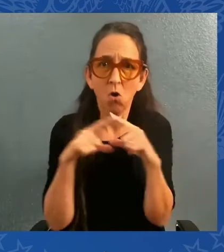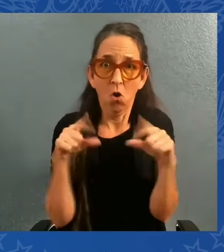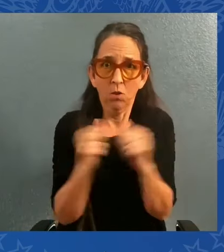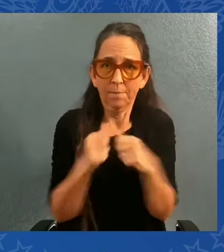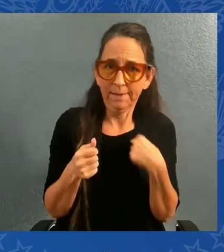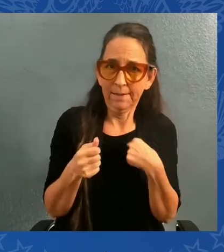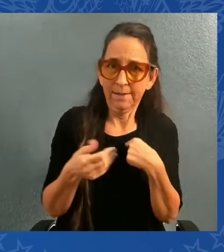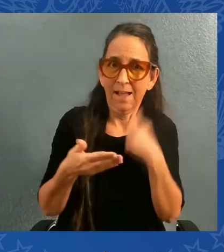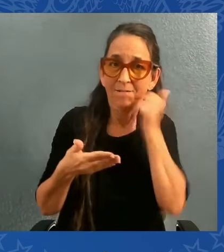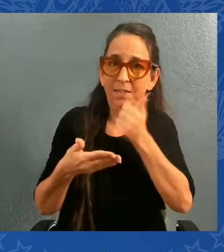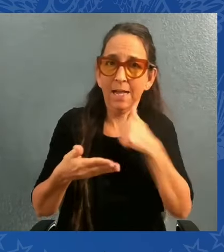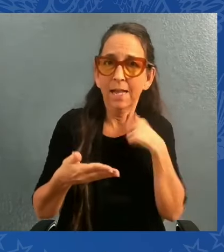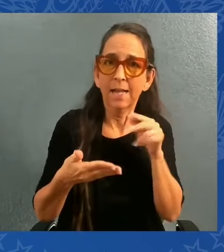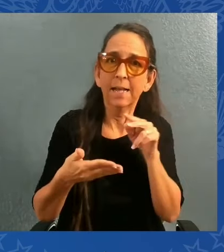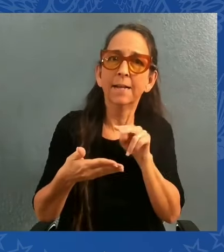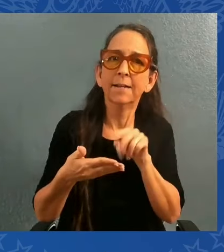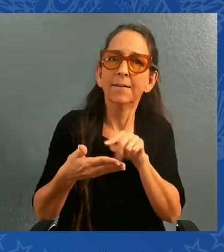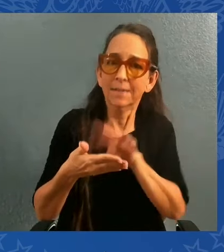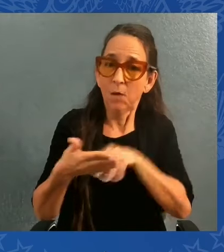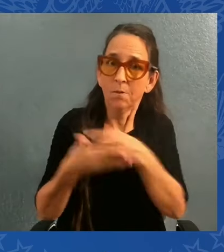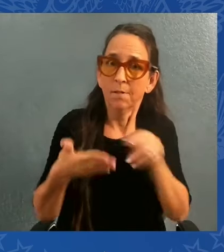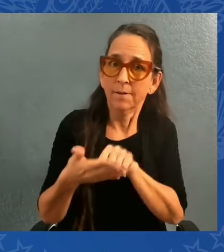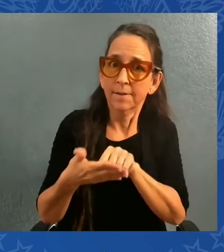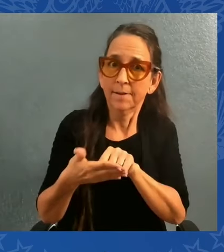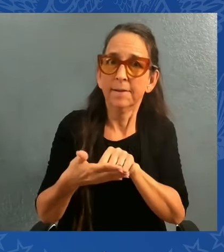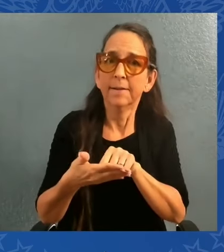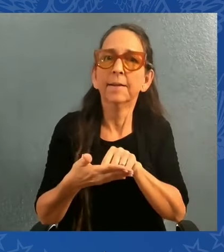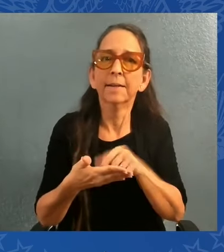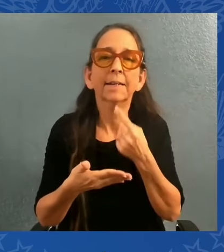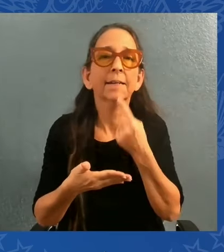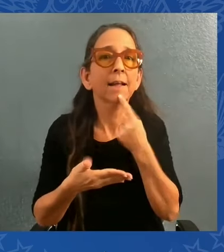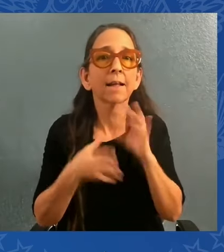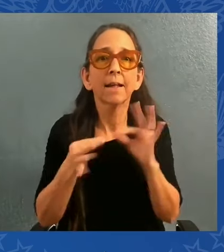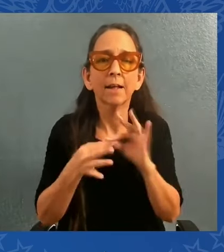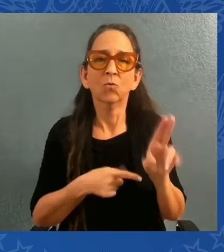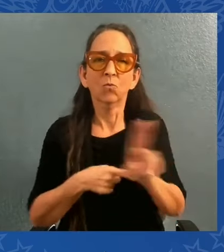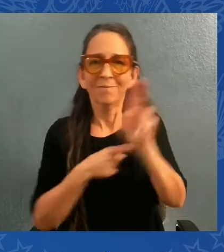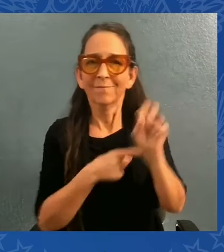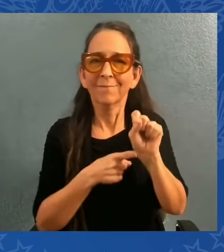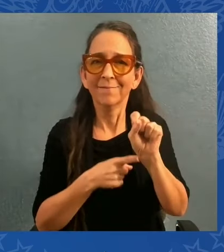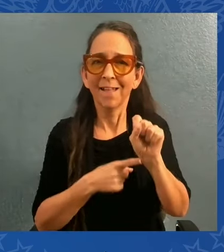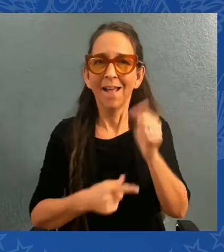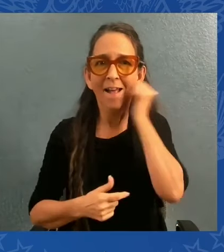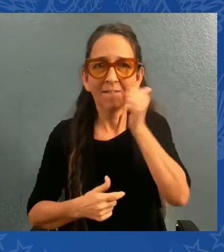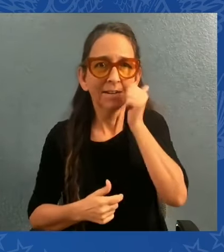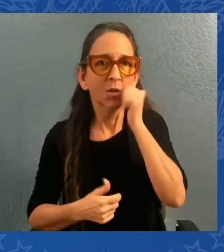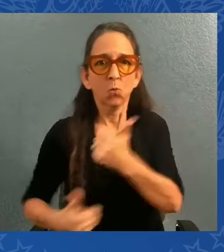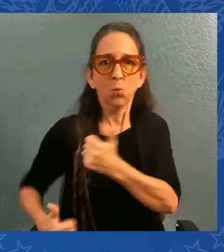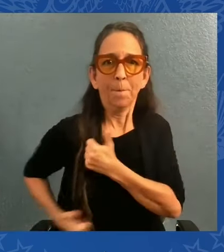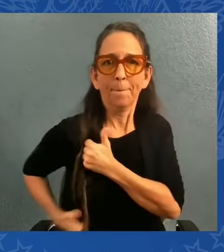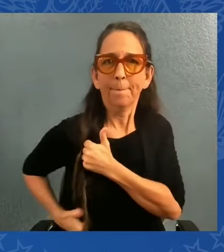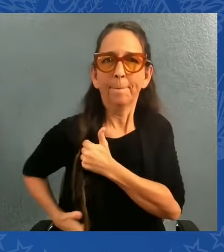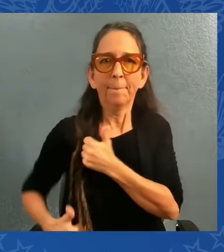my schedule, it says, U.S. daily troops in Afghanistan. U.S. troops died in Afghanistan as of today,